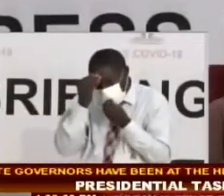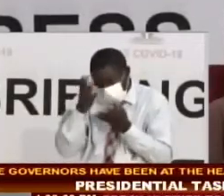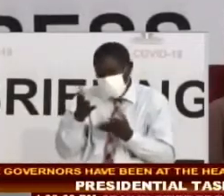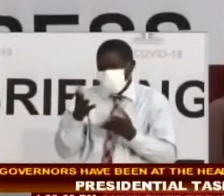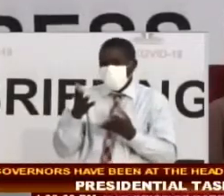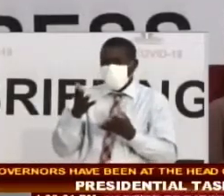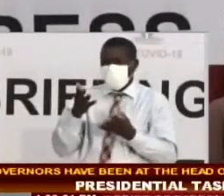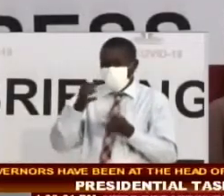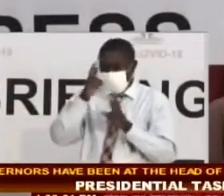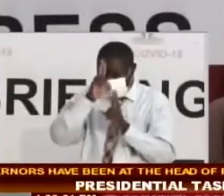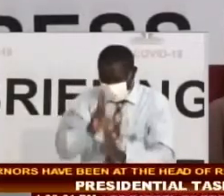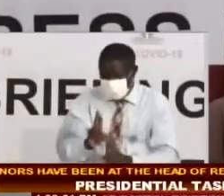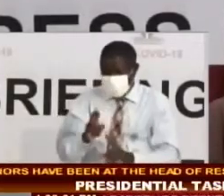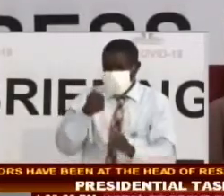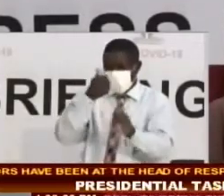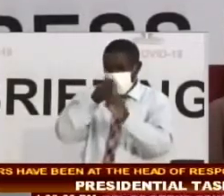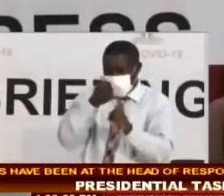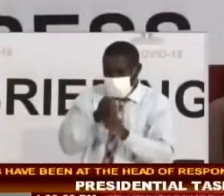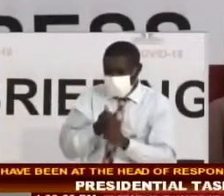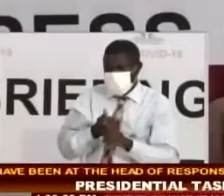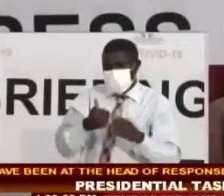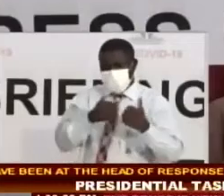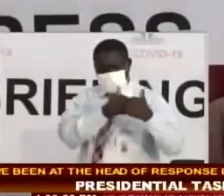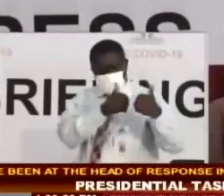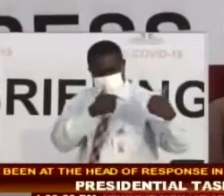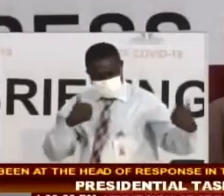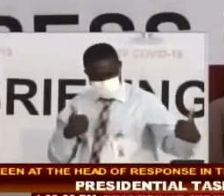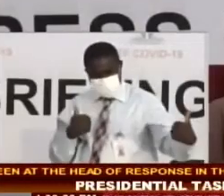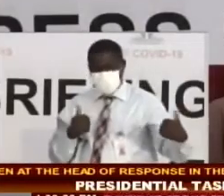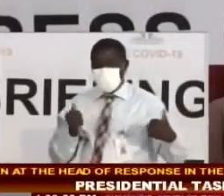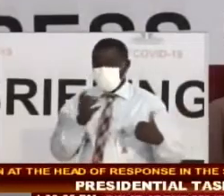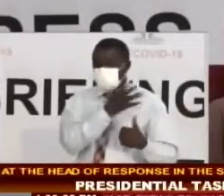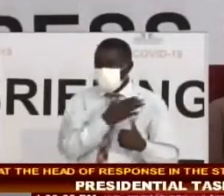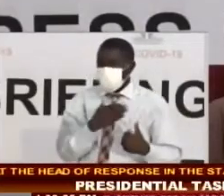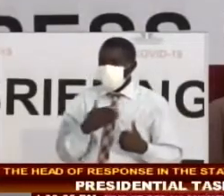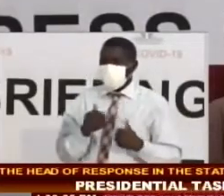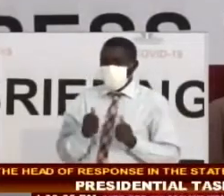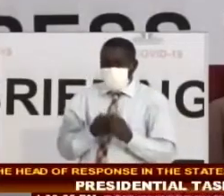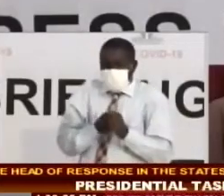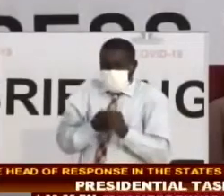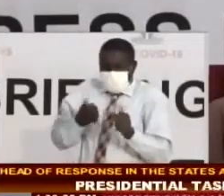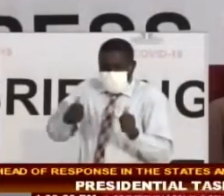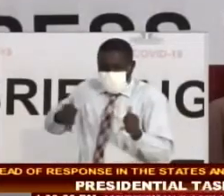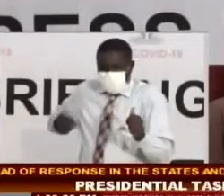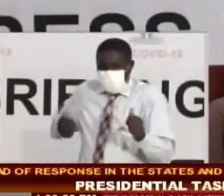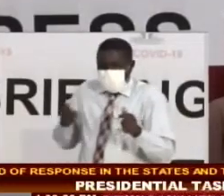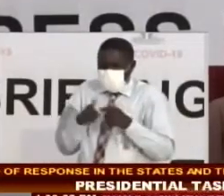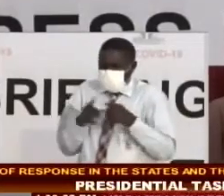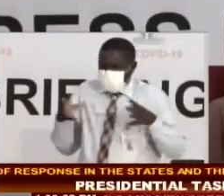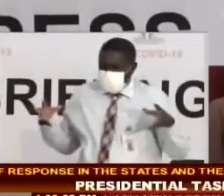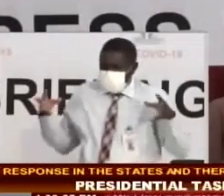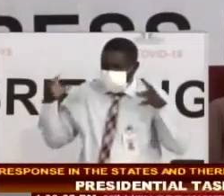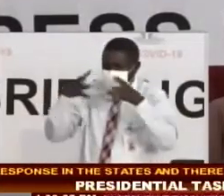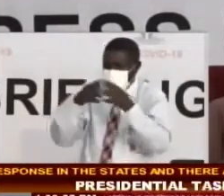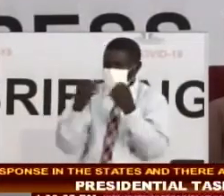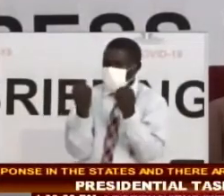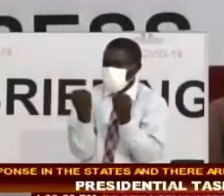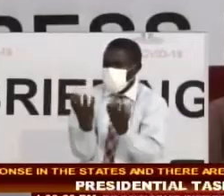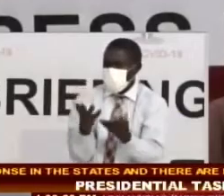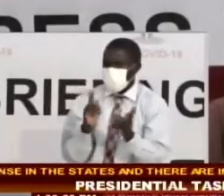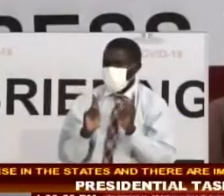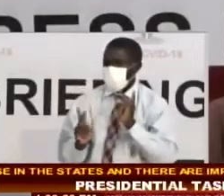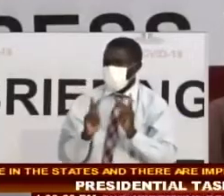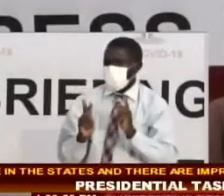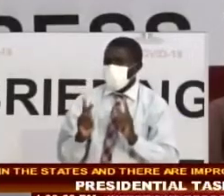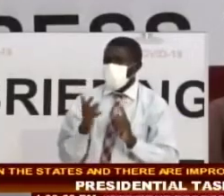the physical distancing and avoid mass gatherings, as well as using your face masks, and make sure you're coming out for a